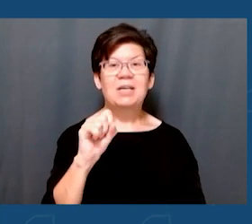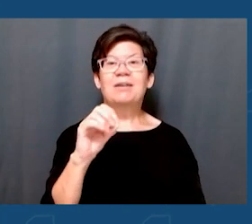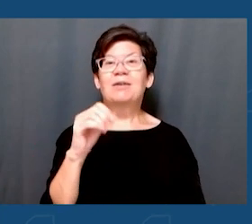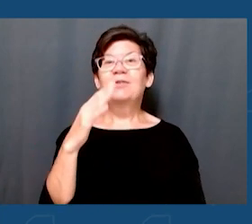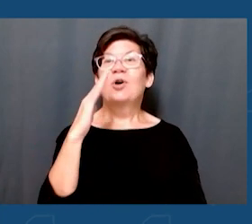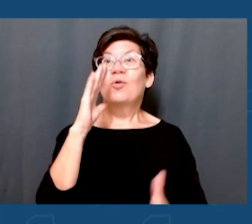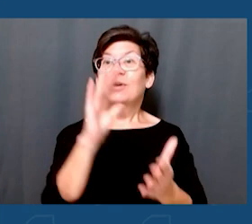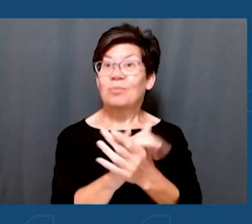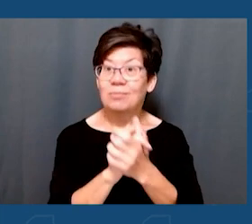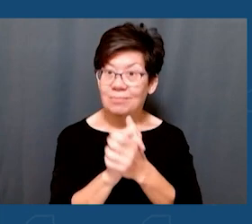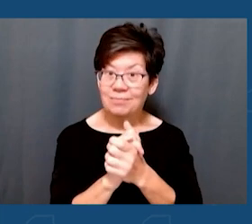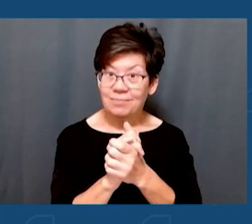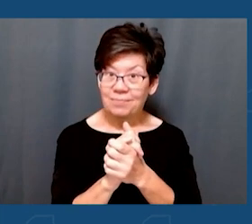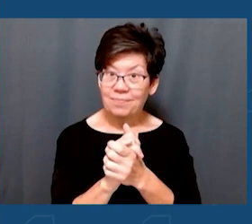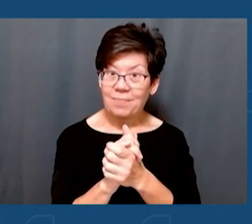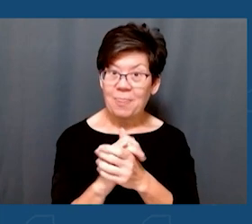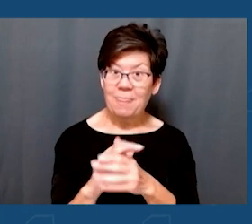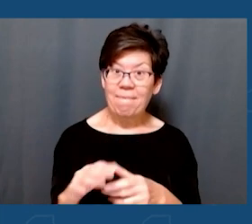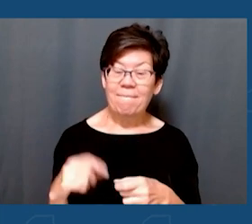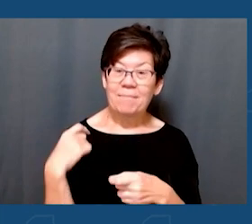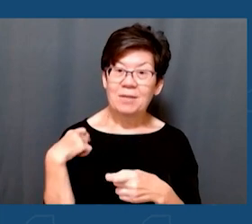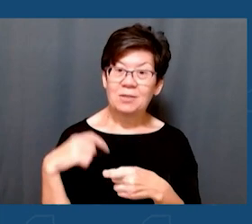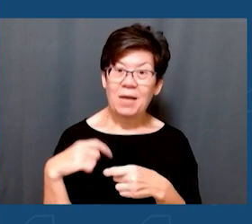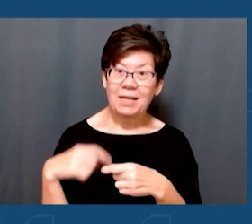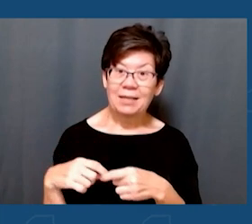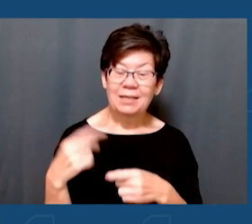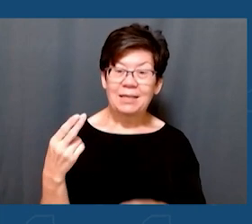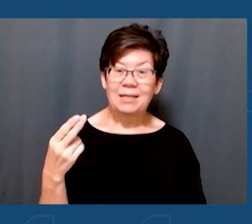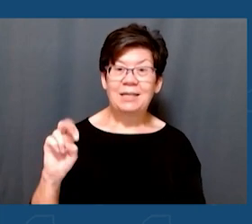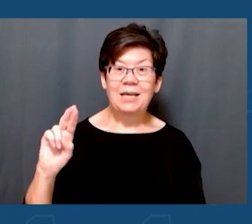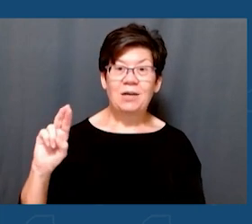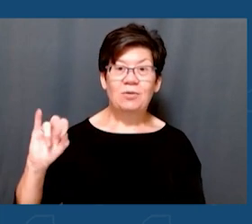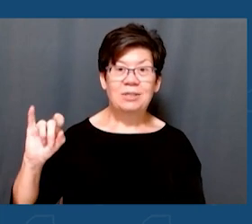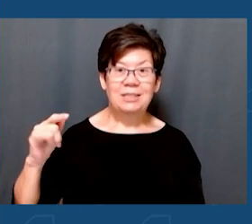congratulations, Hispanic Heritage Council.